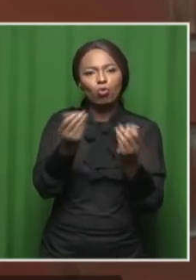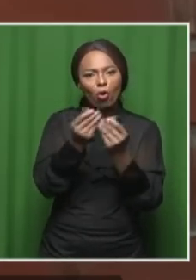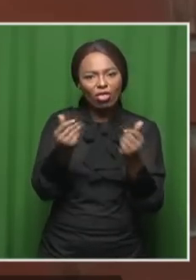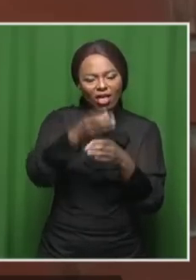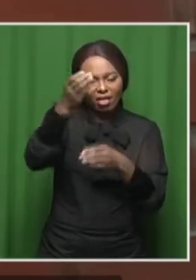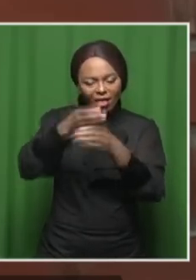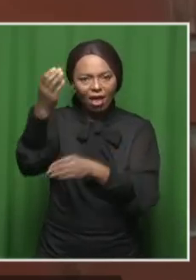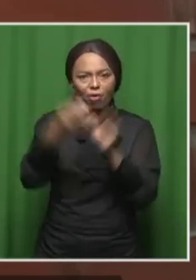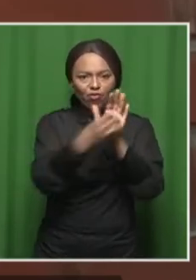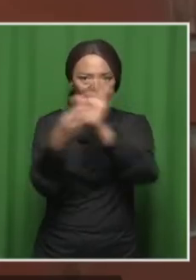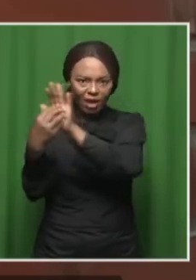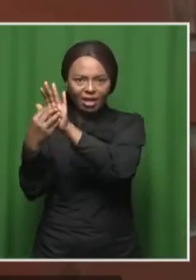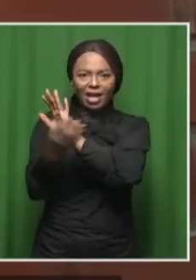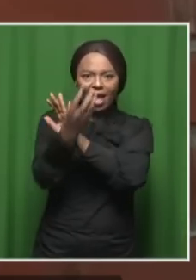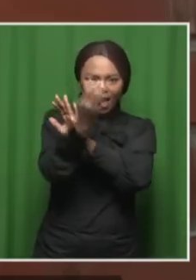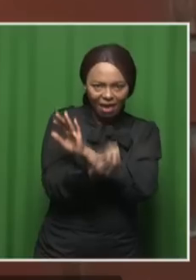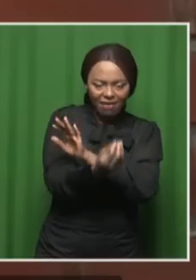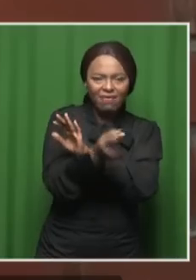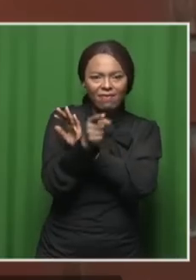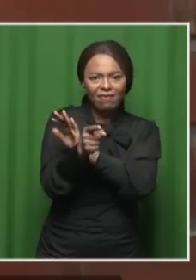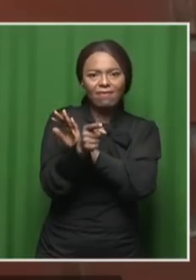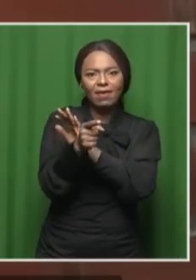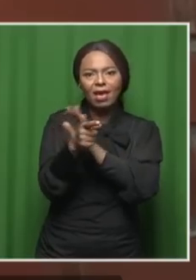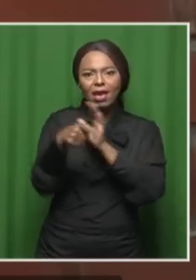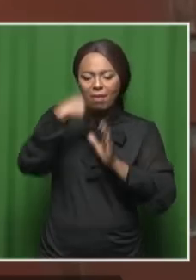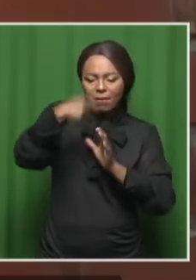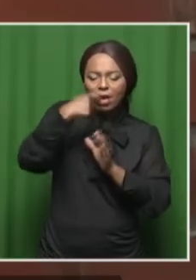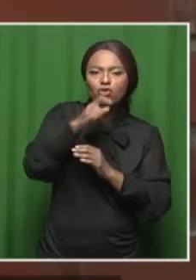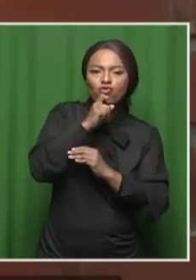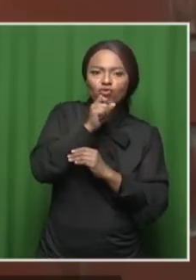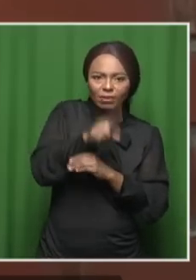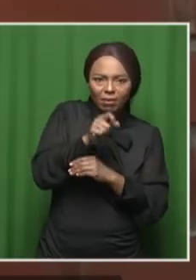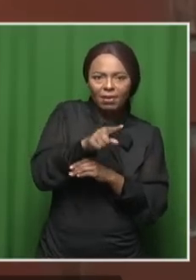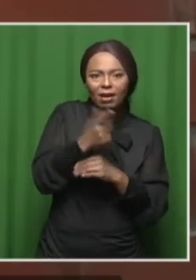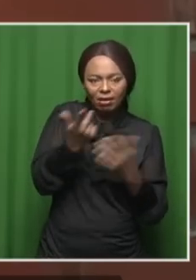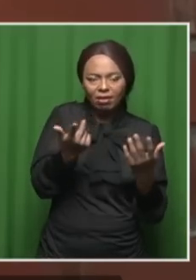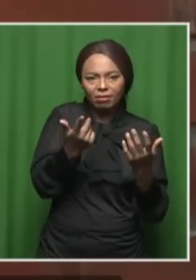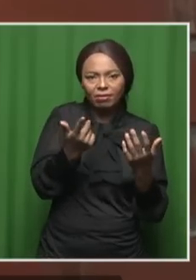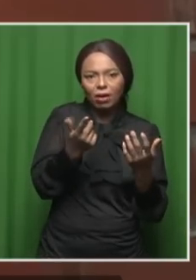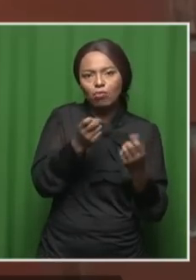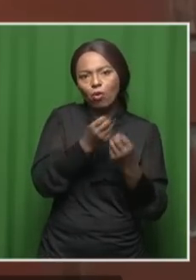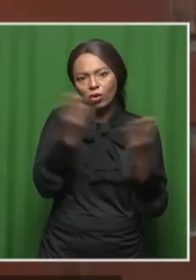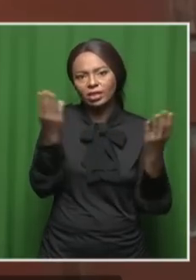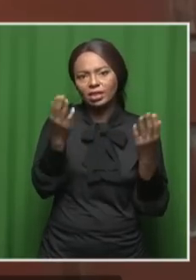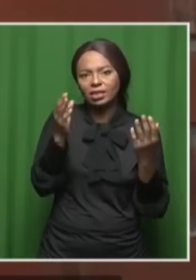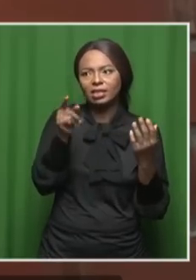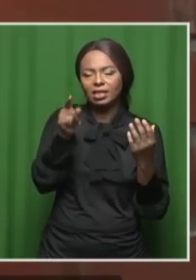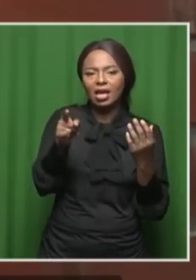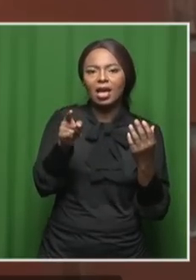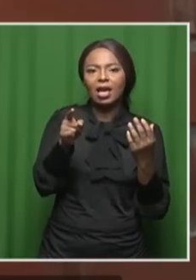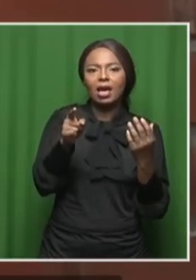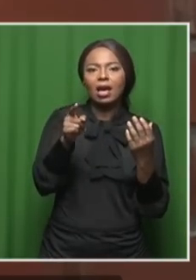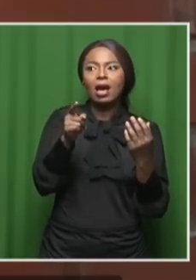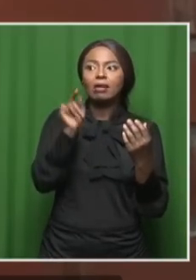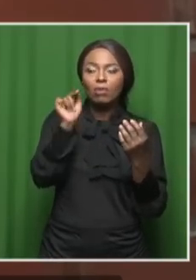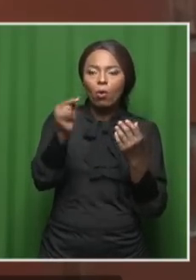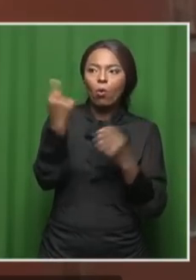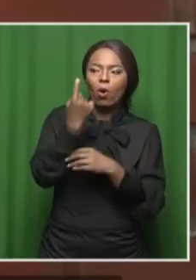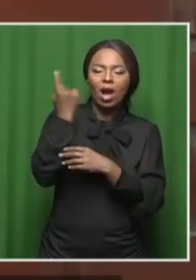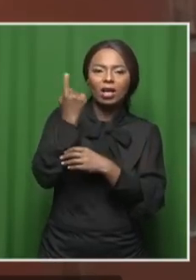own brand, which is Eden brand. And then they are also one of